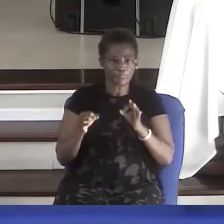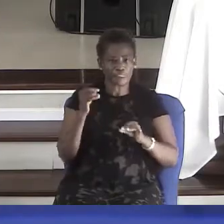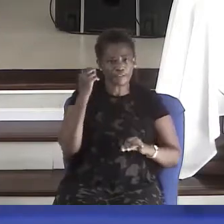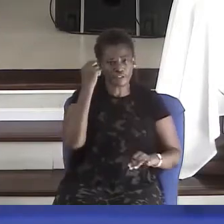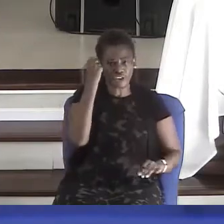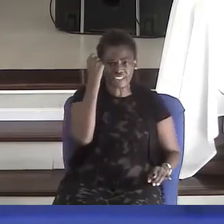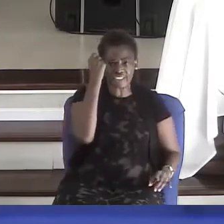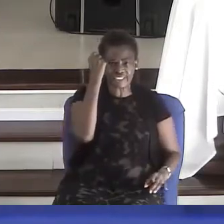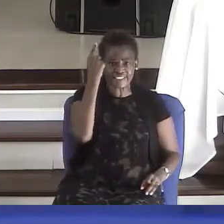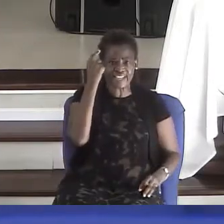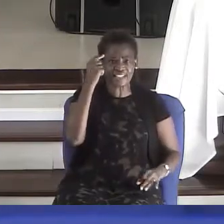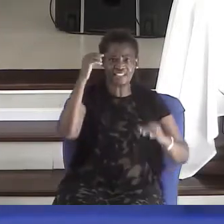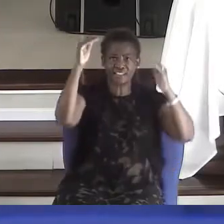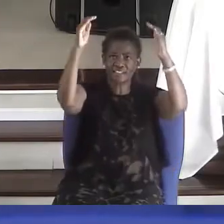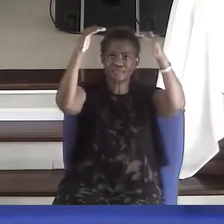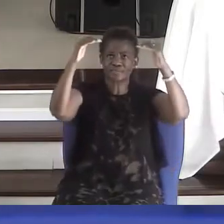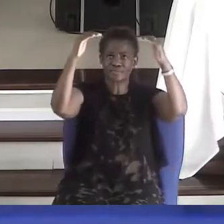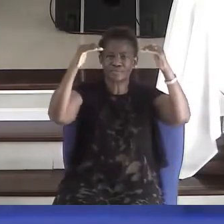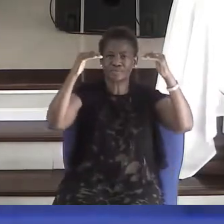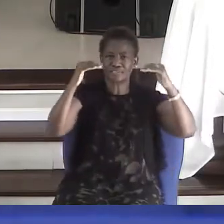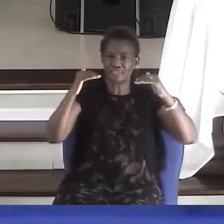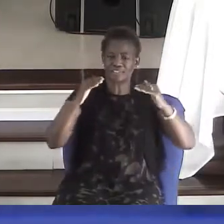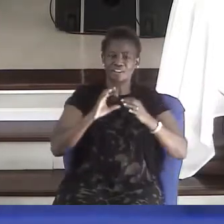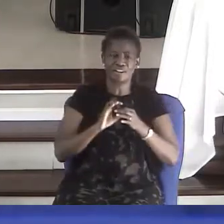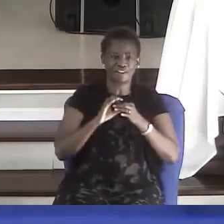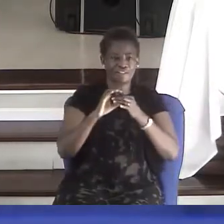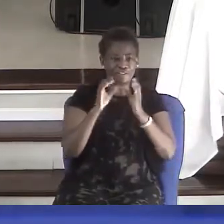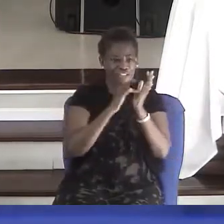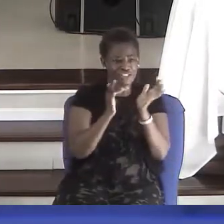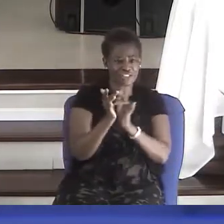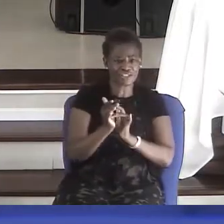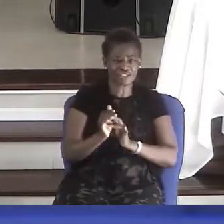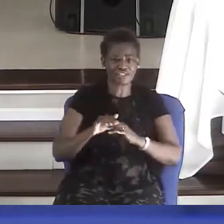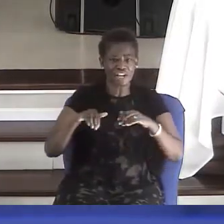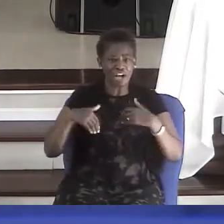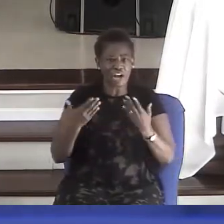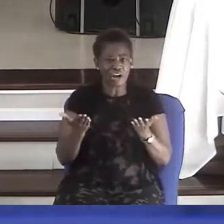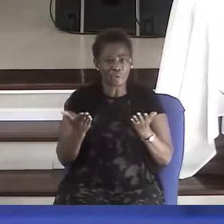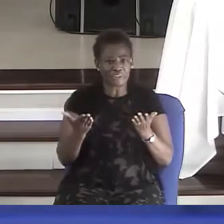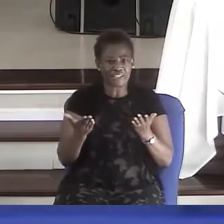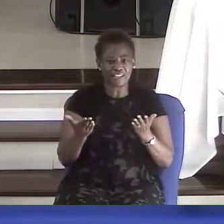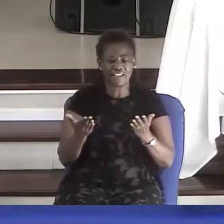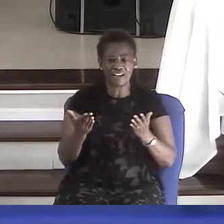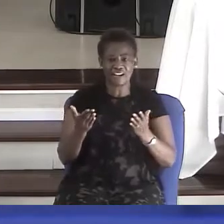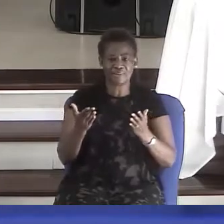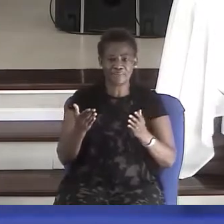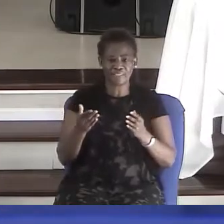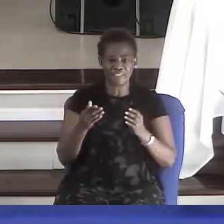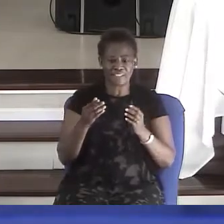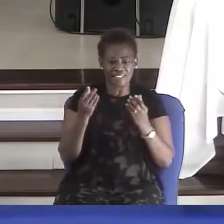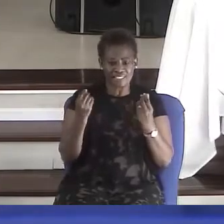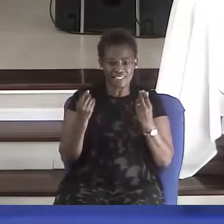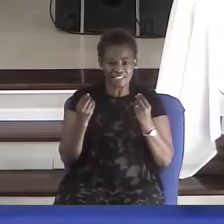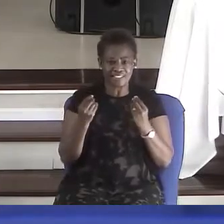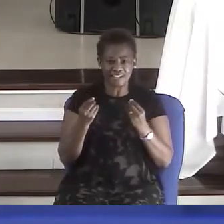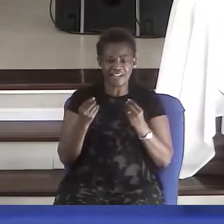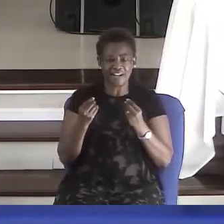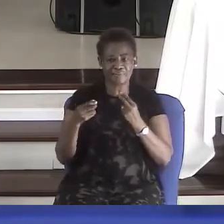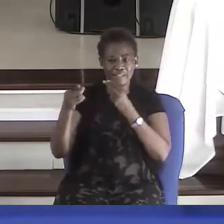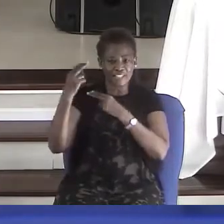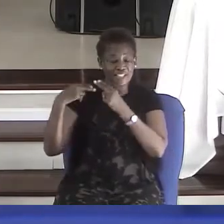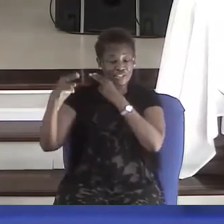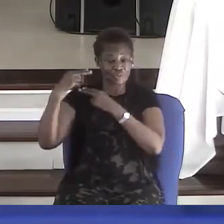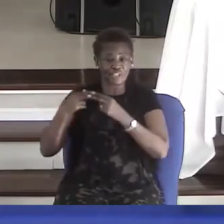Jesus executed ministry here on earth before He left for glory. Those were final words